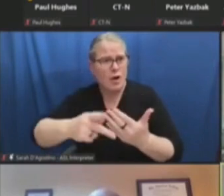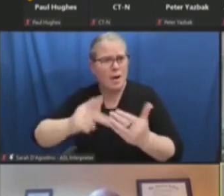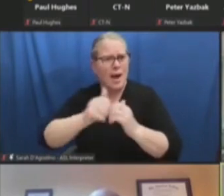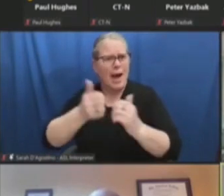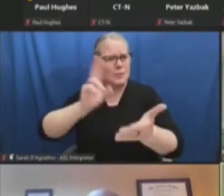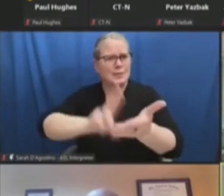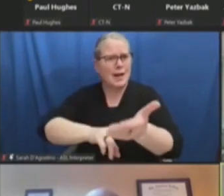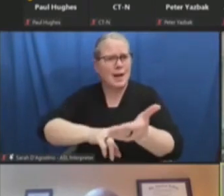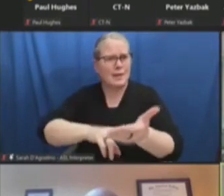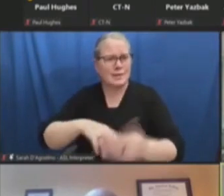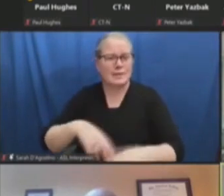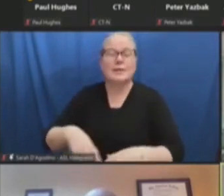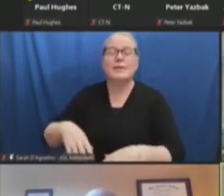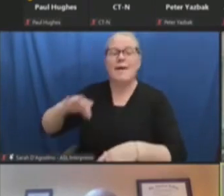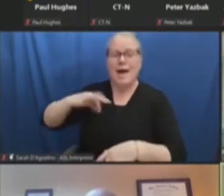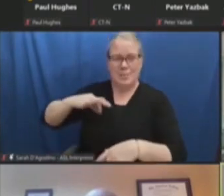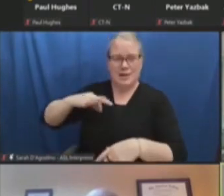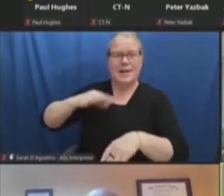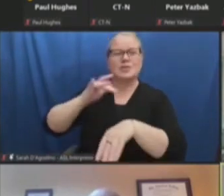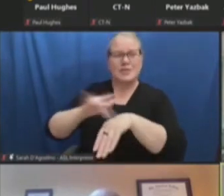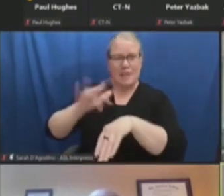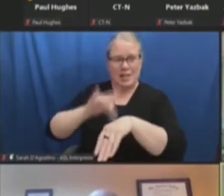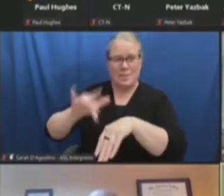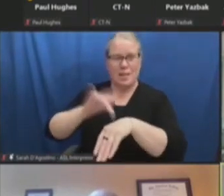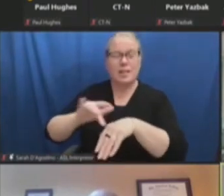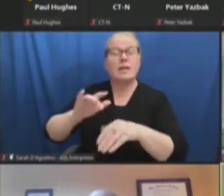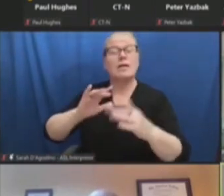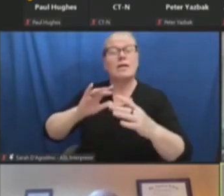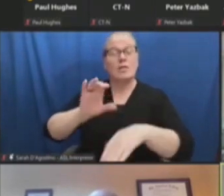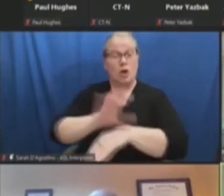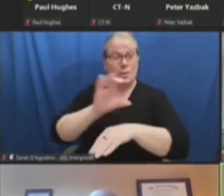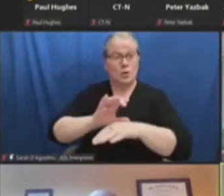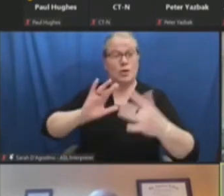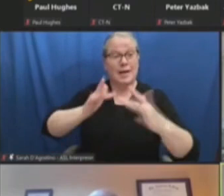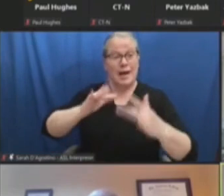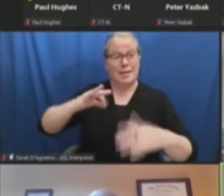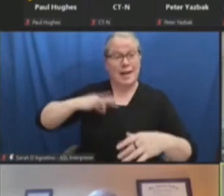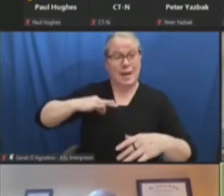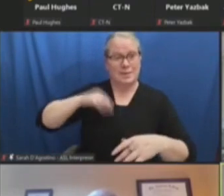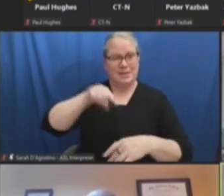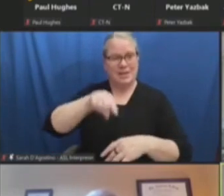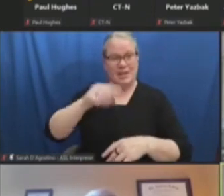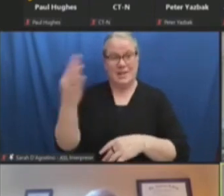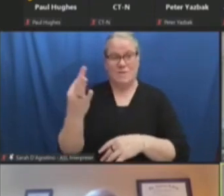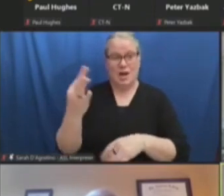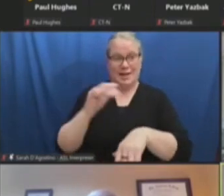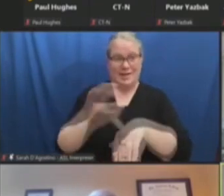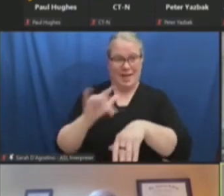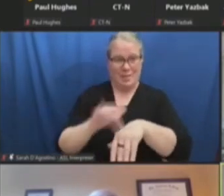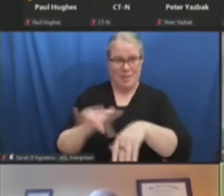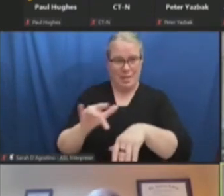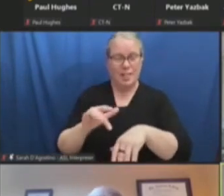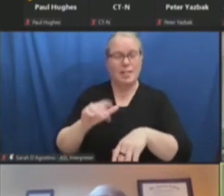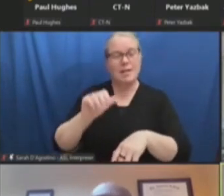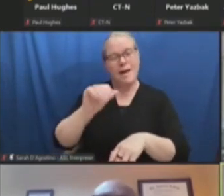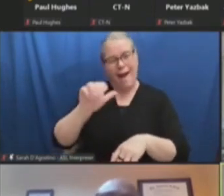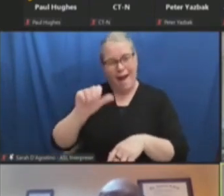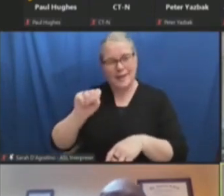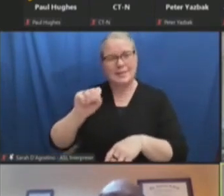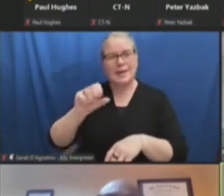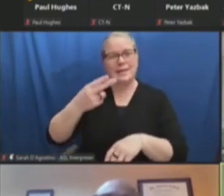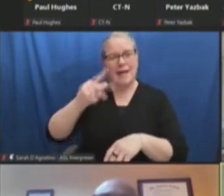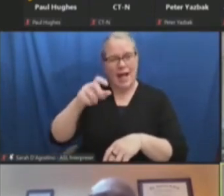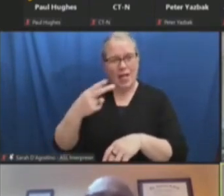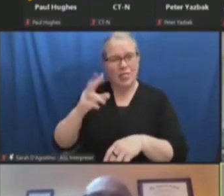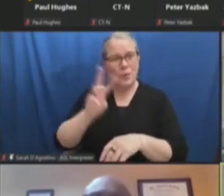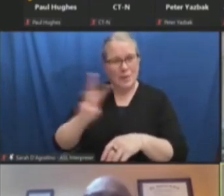applications will be available. The online application will be available this Friday. So if you visit the Access Health website, the